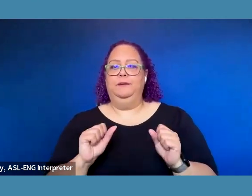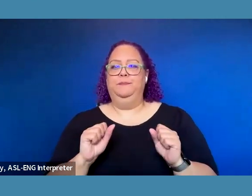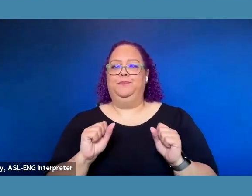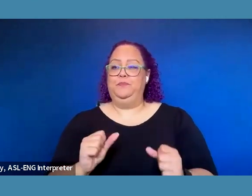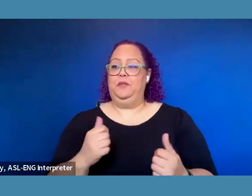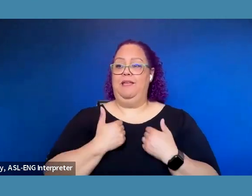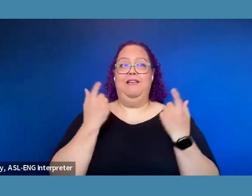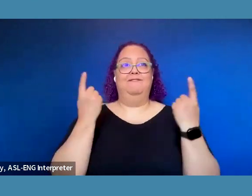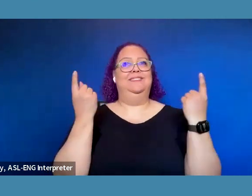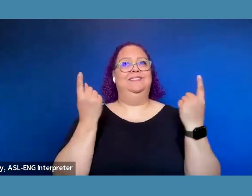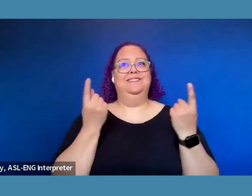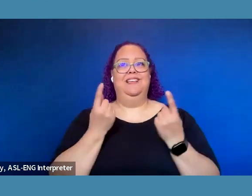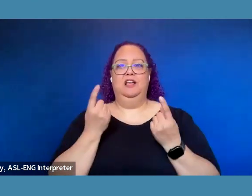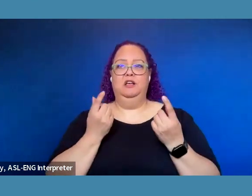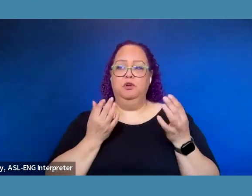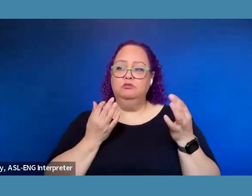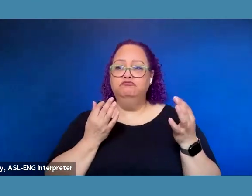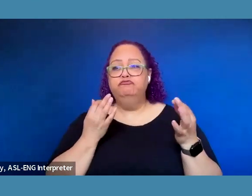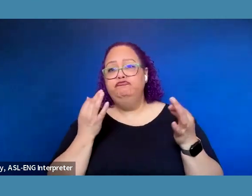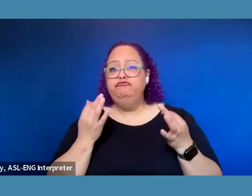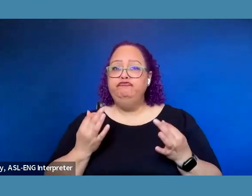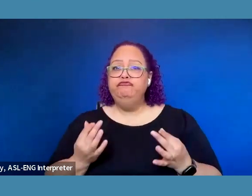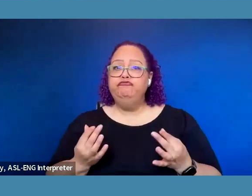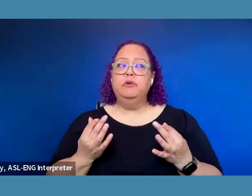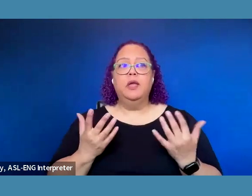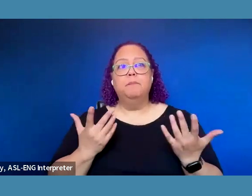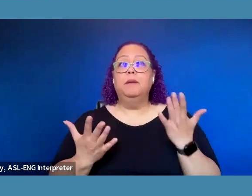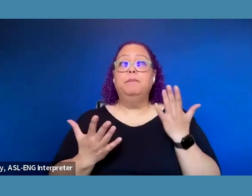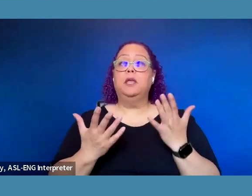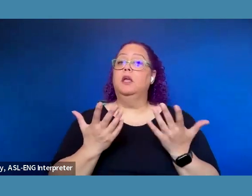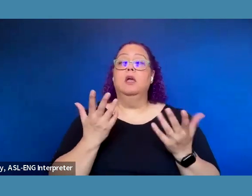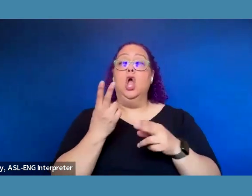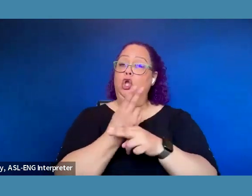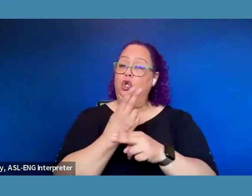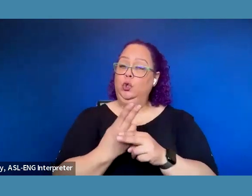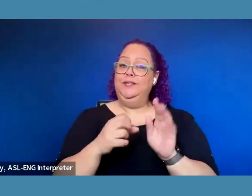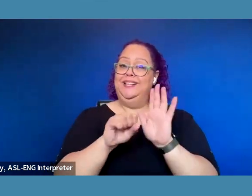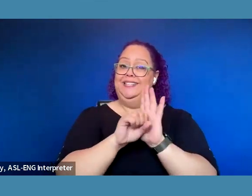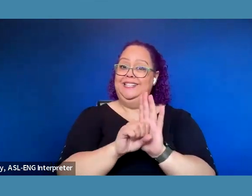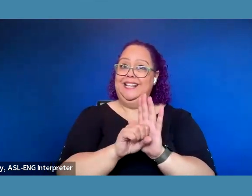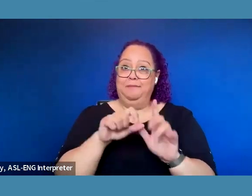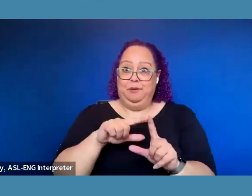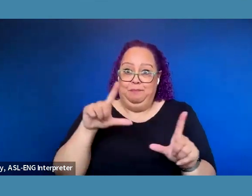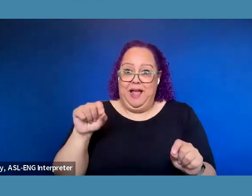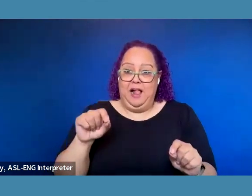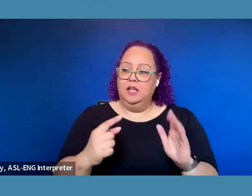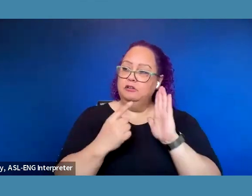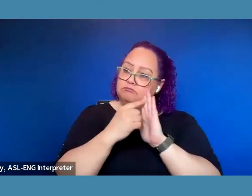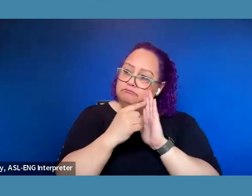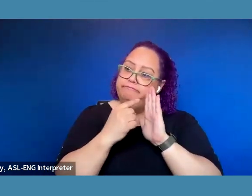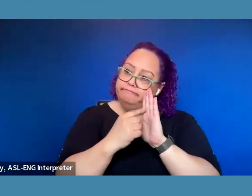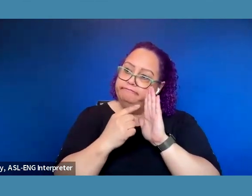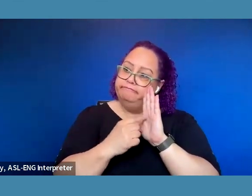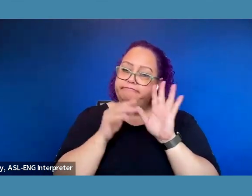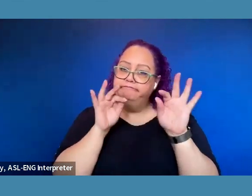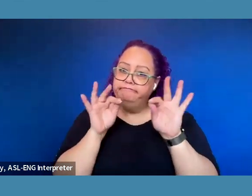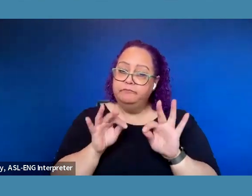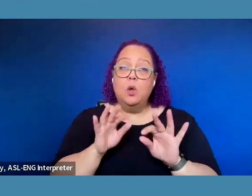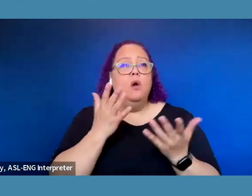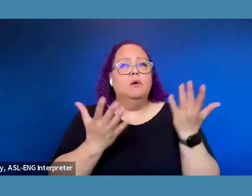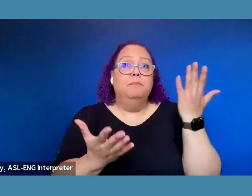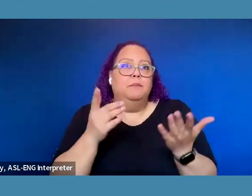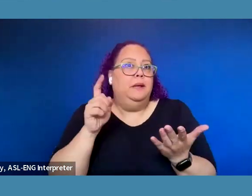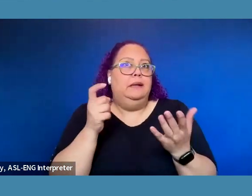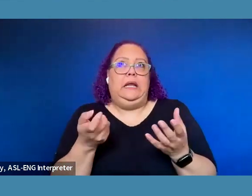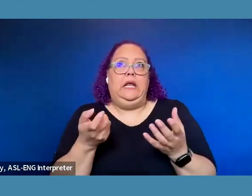walk through a sample ballot with you and explain if you need that support. And or do you need a ride? You have to